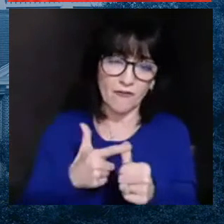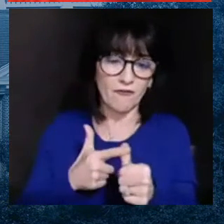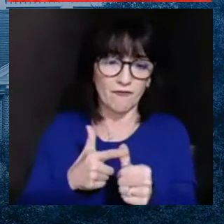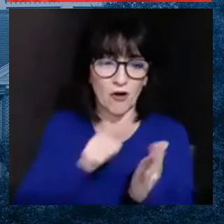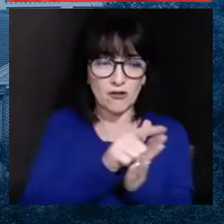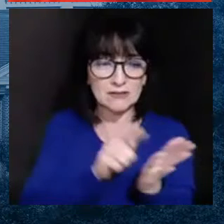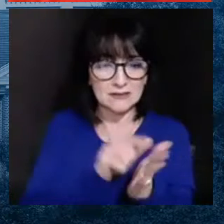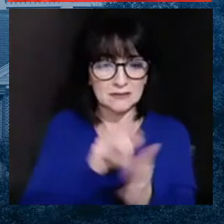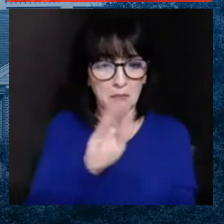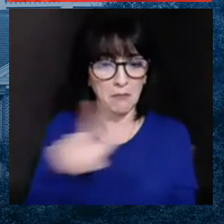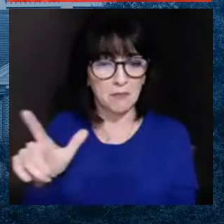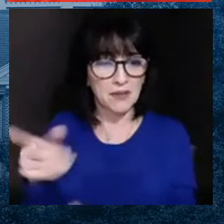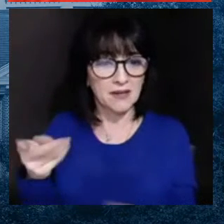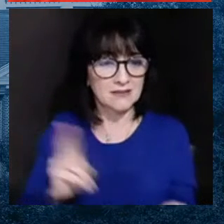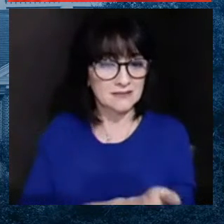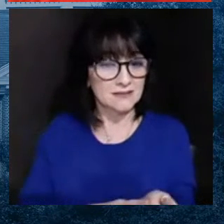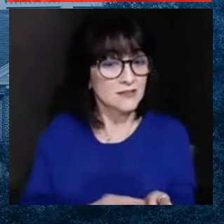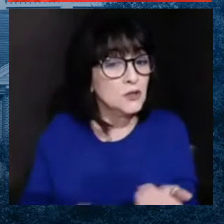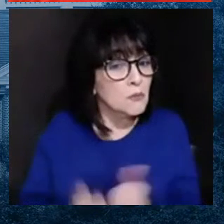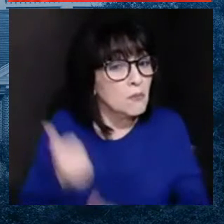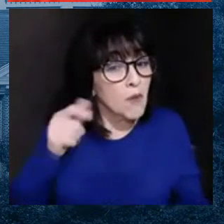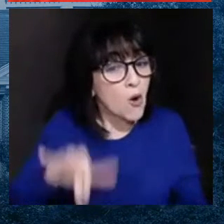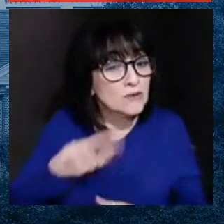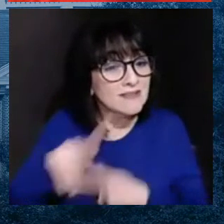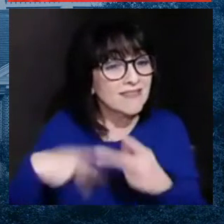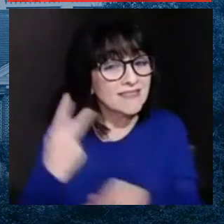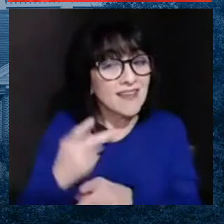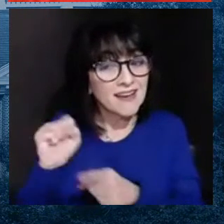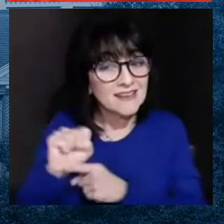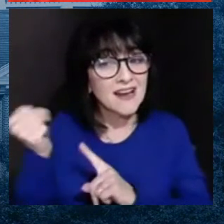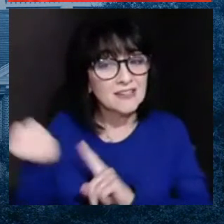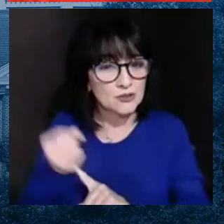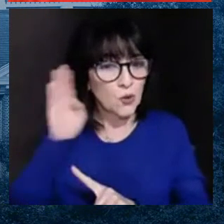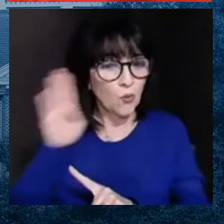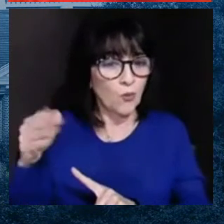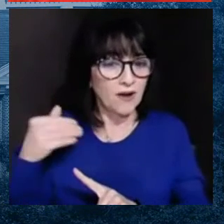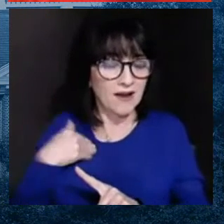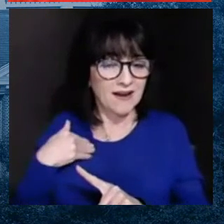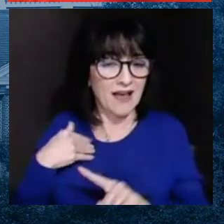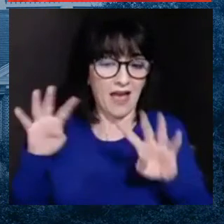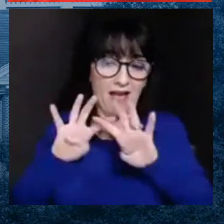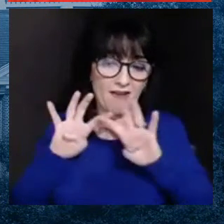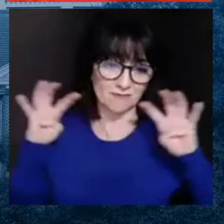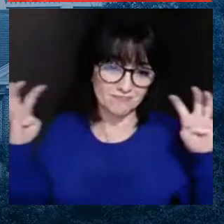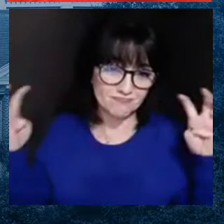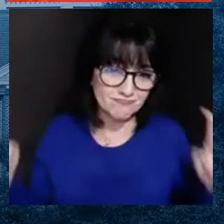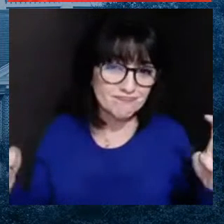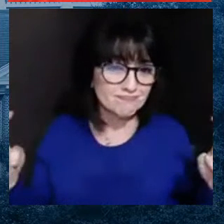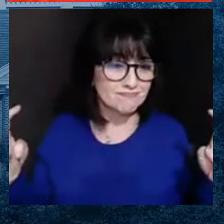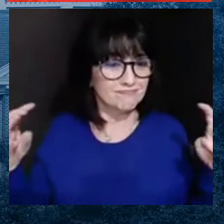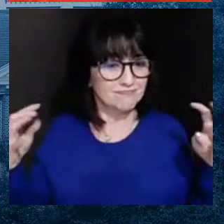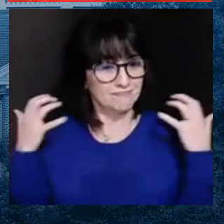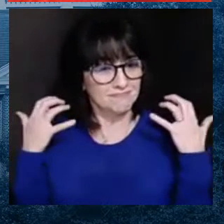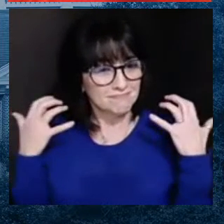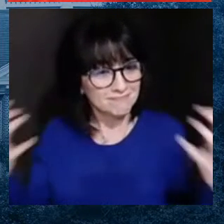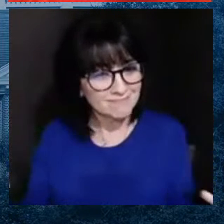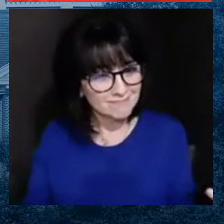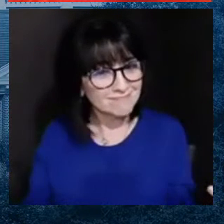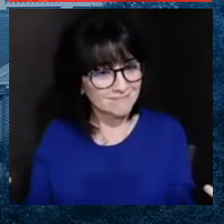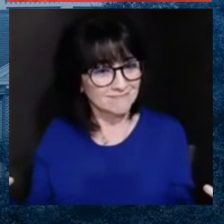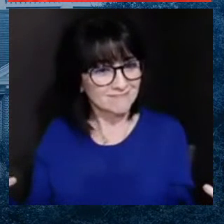normal situation, we'd have lots more people here. Yeah. And we'd really take you through the ringer, Senator Pinckney. Today,